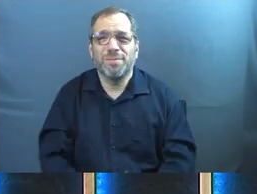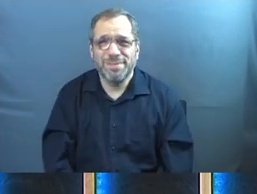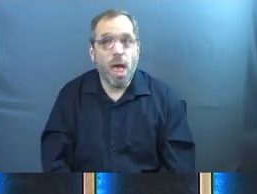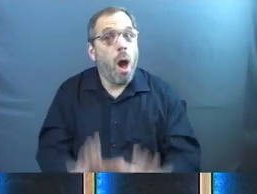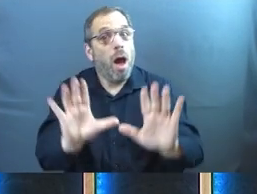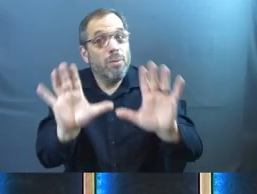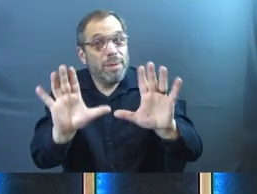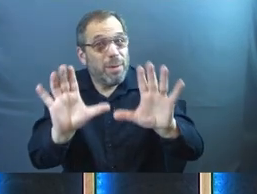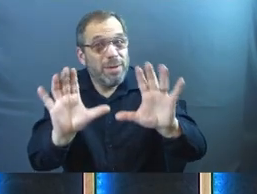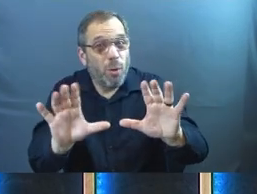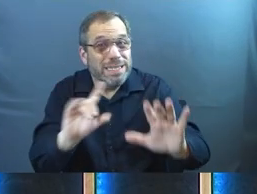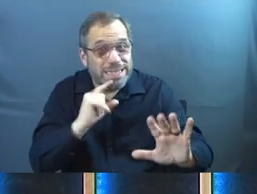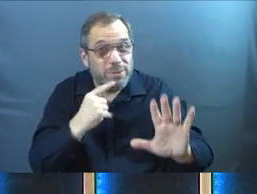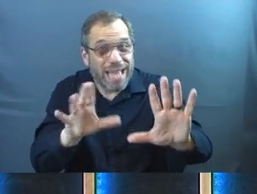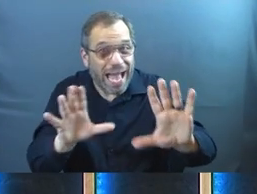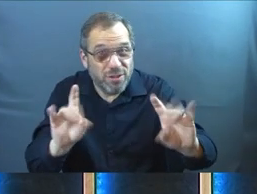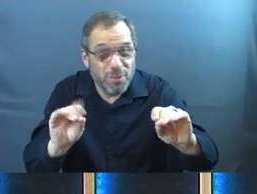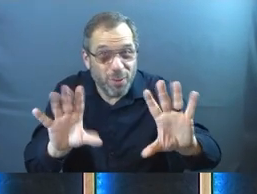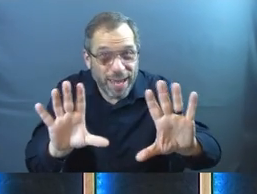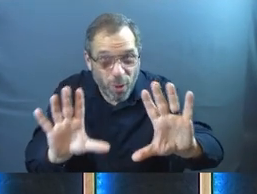I mean that, I do.